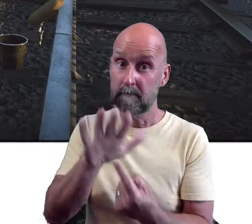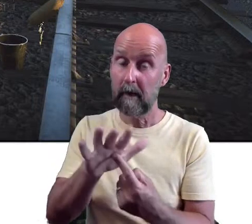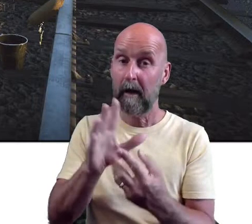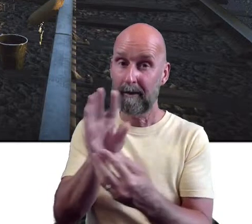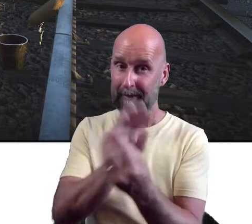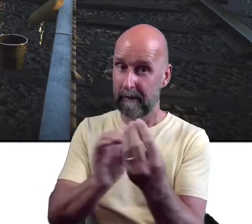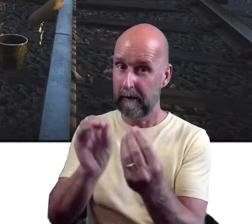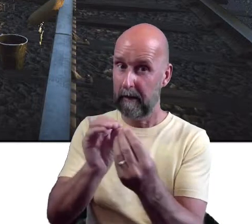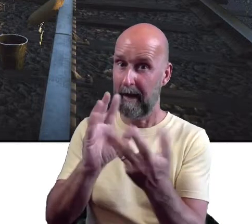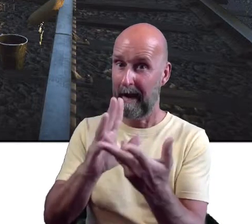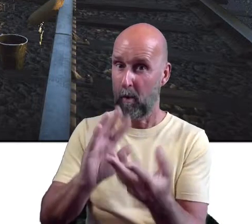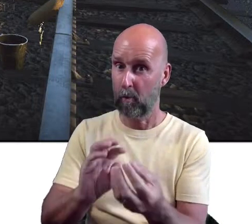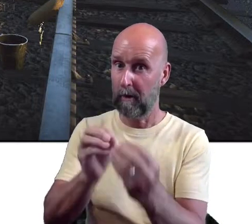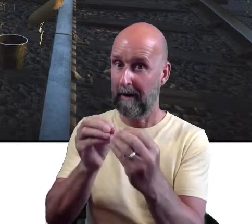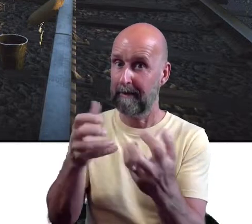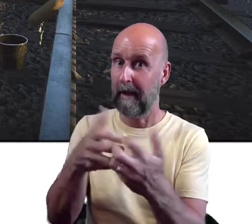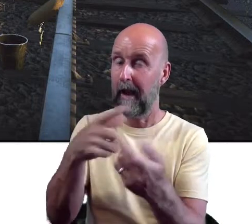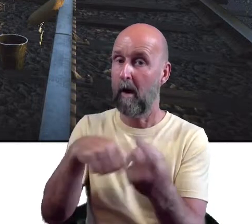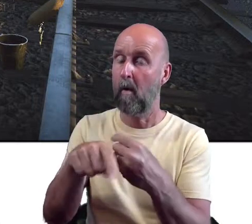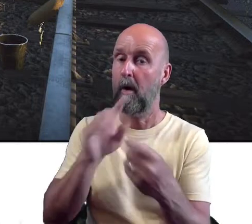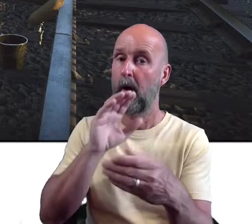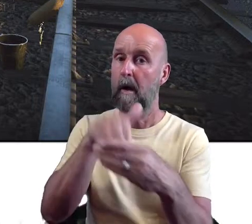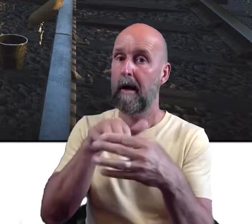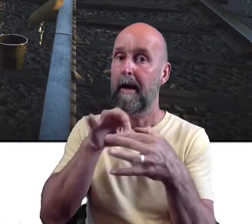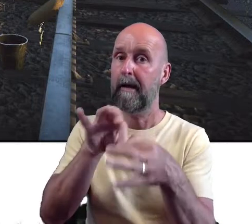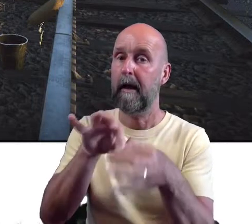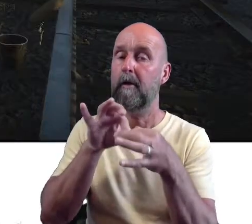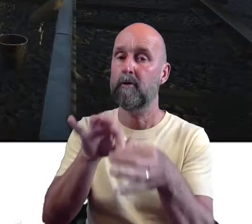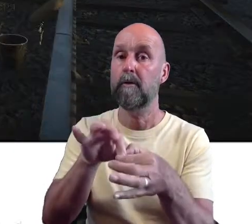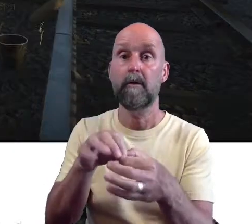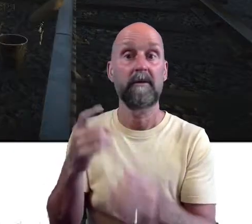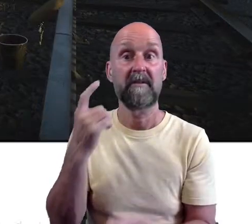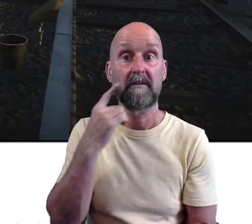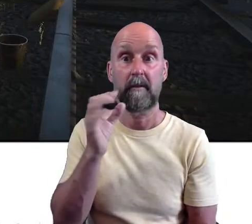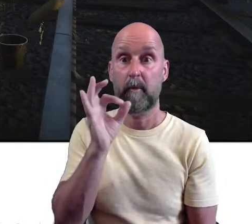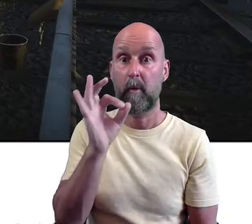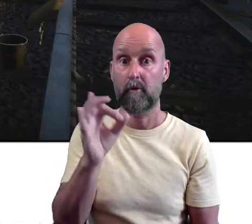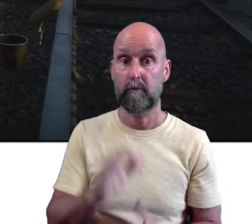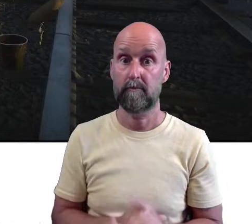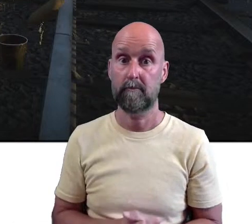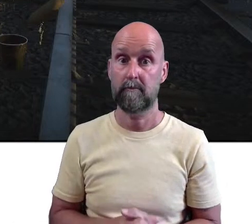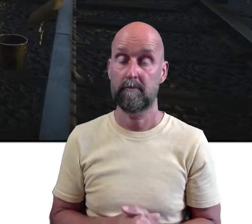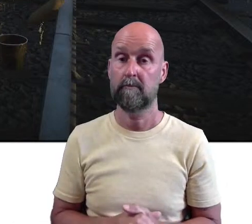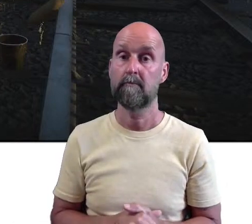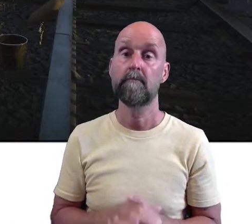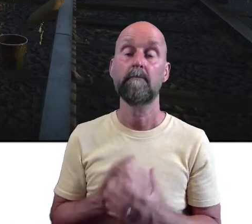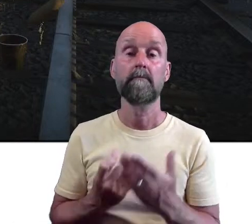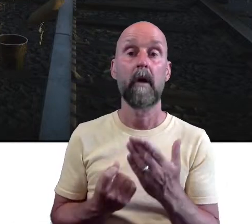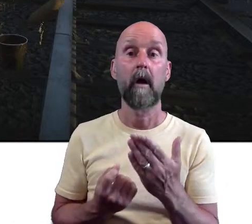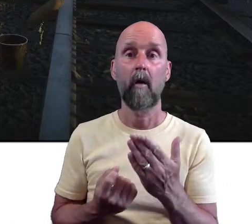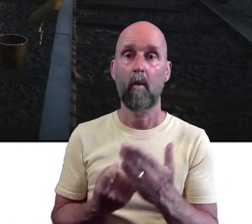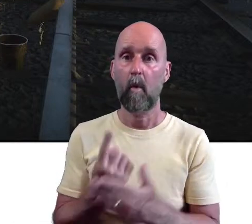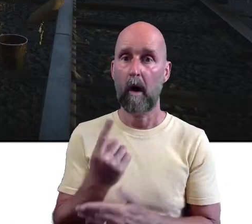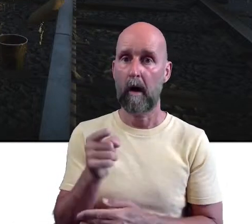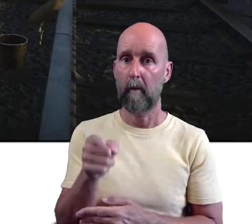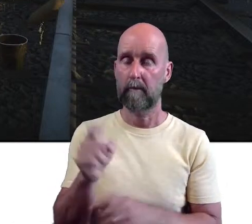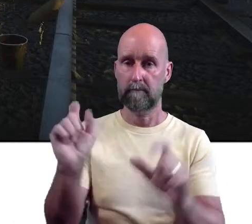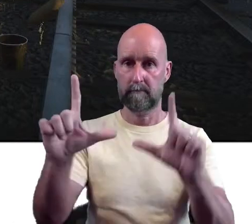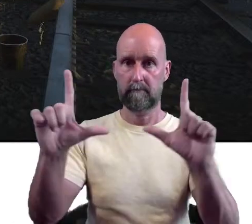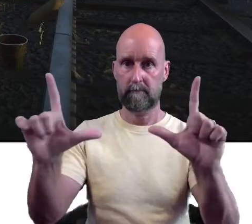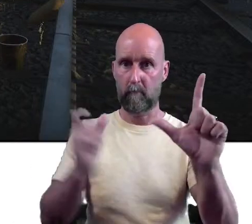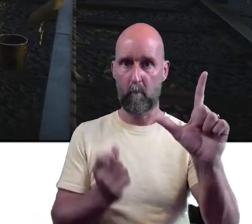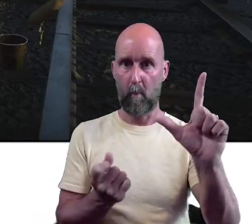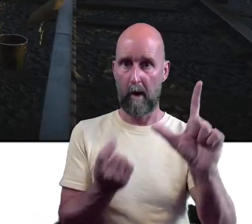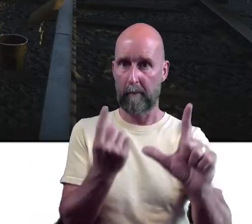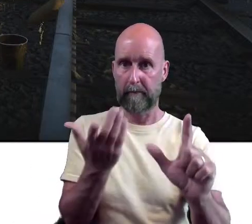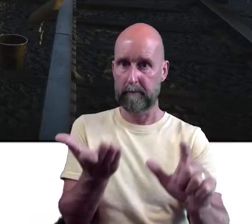create engaging environments is to ask a really simple question, which is, what happened here? And the point of this is